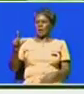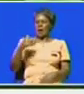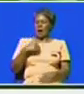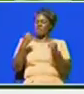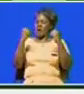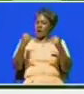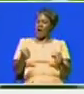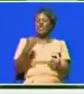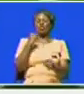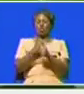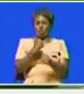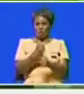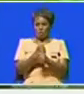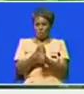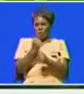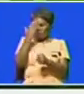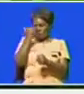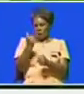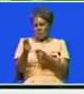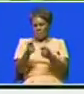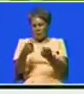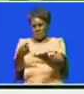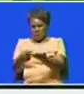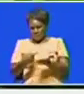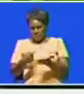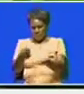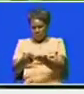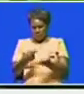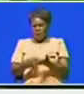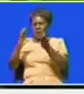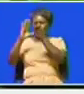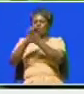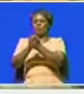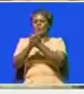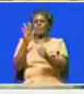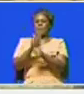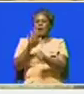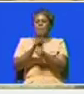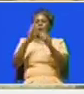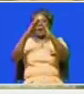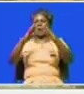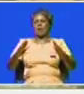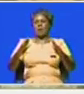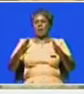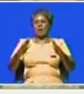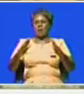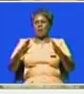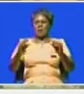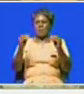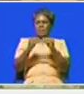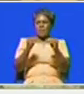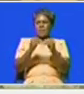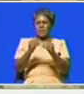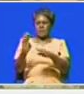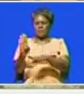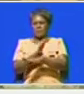tough balancing act, moderating debate in the Jubilee-dominated House. We have approached business at the